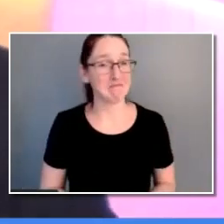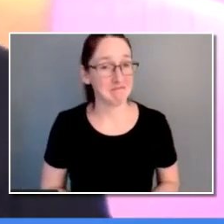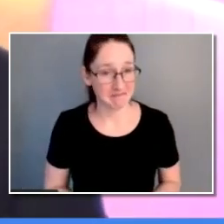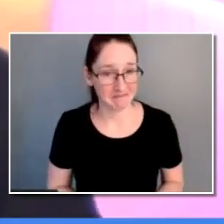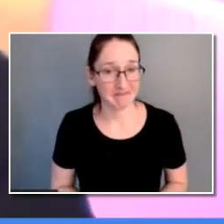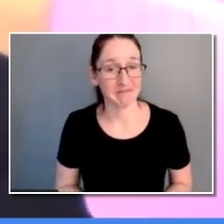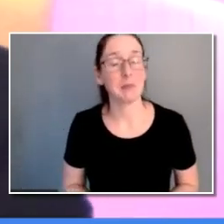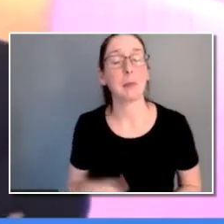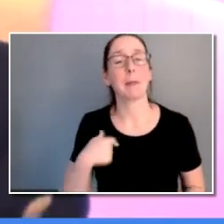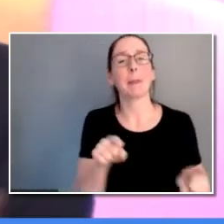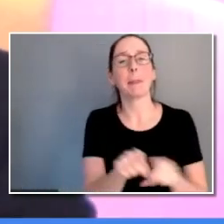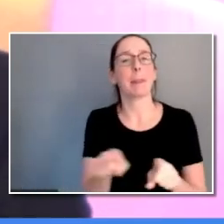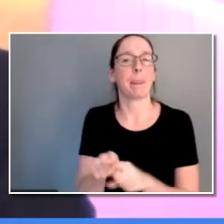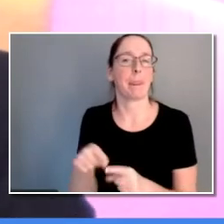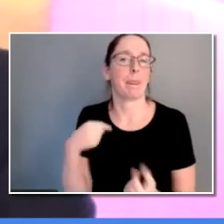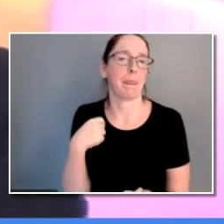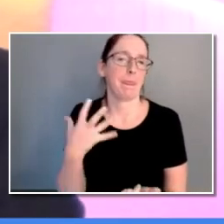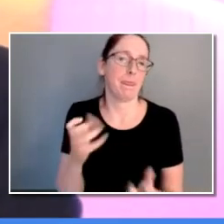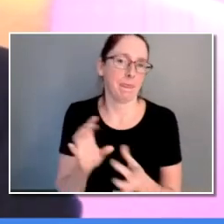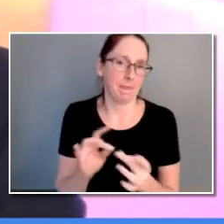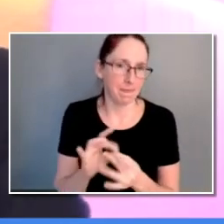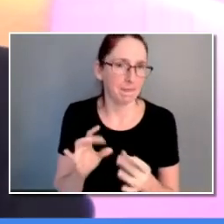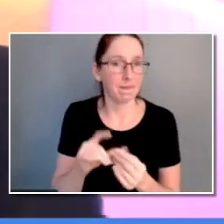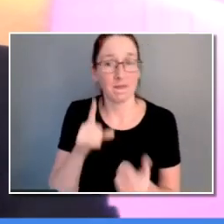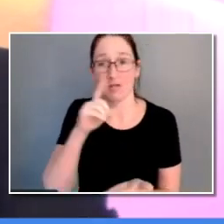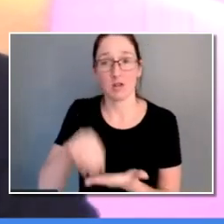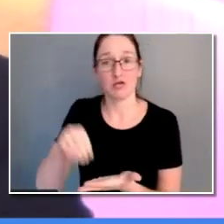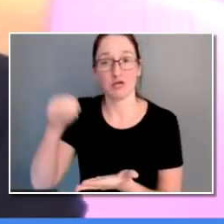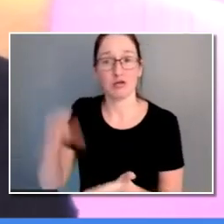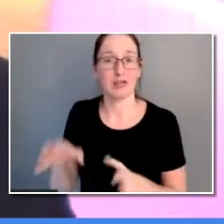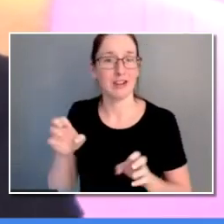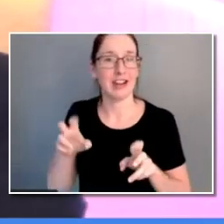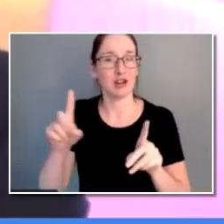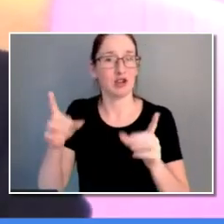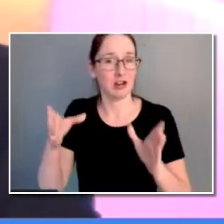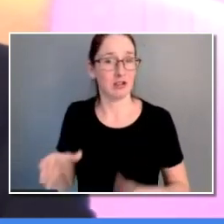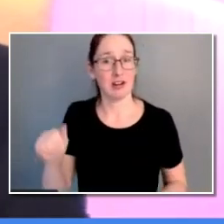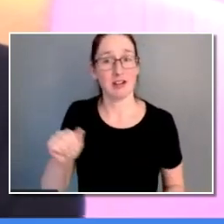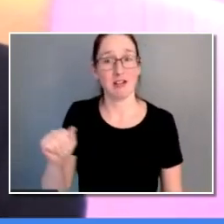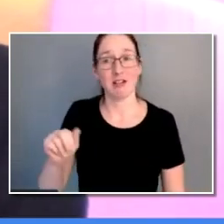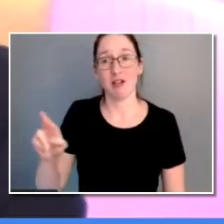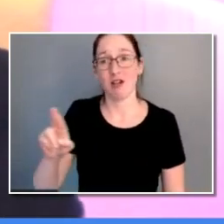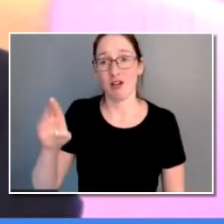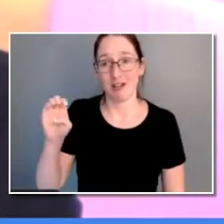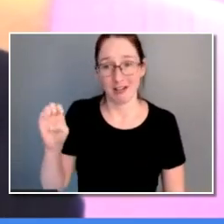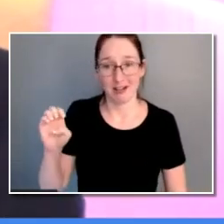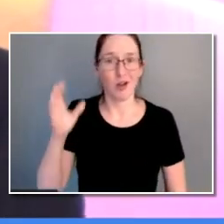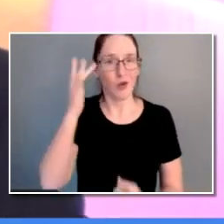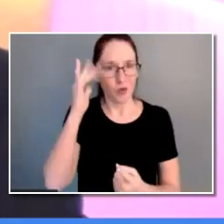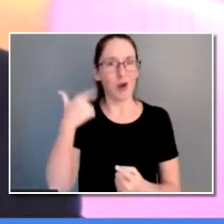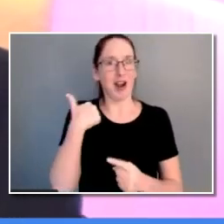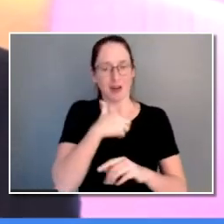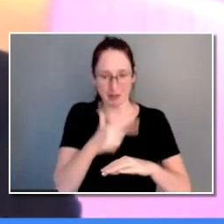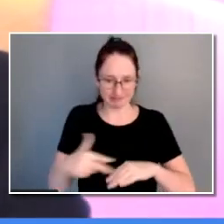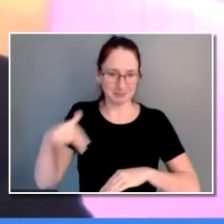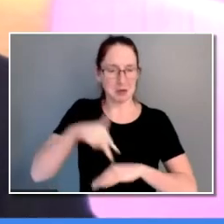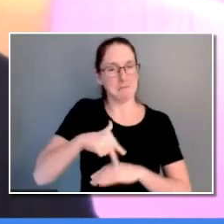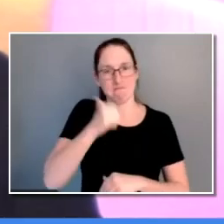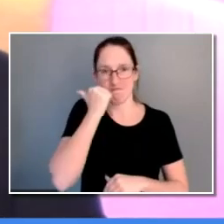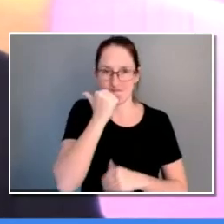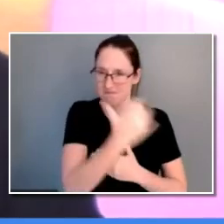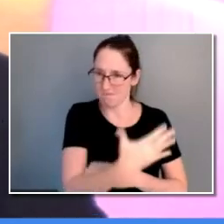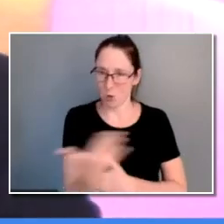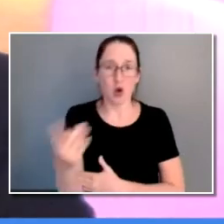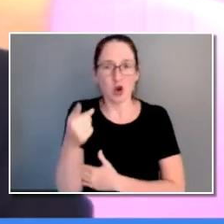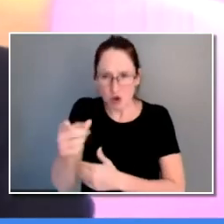I also want to just say that the student educators of ARE are why we get up in the morning, You're the ones